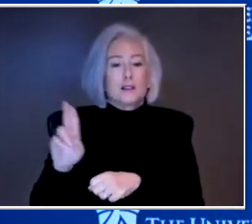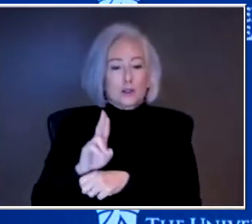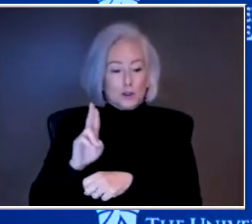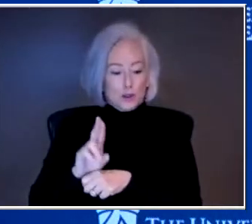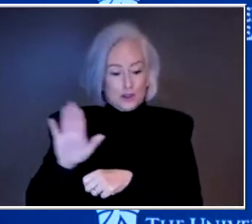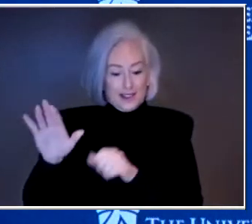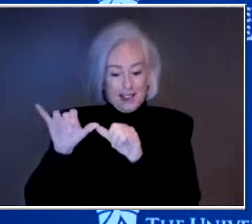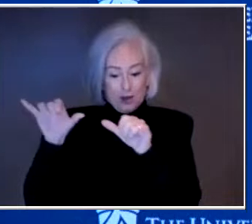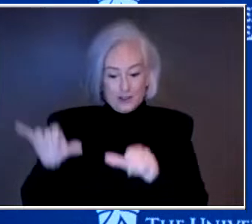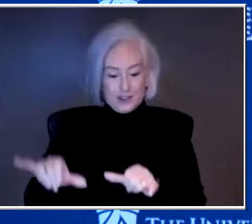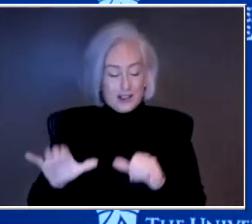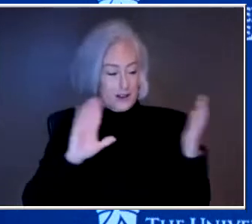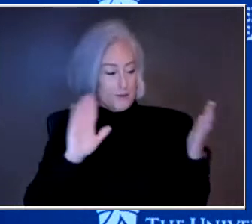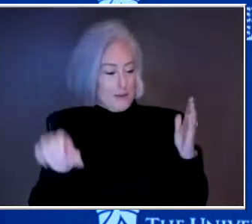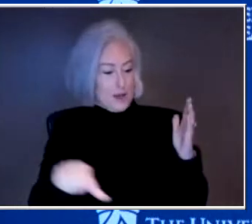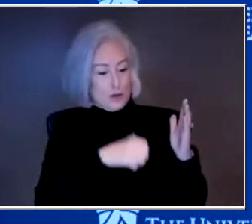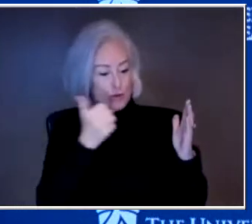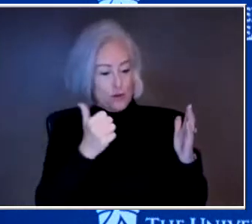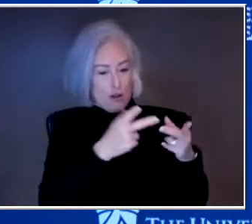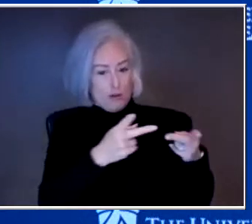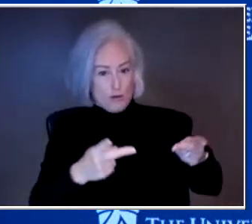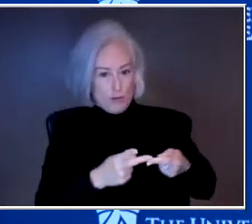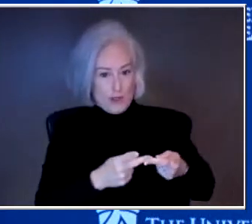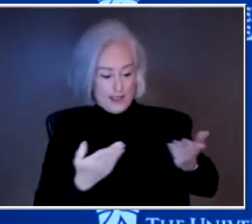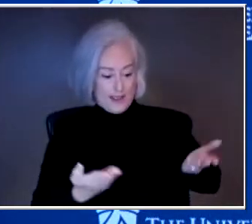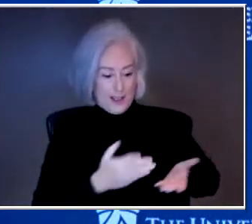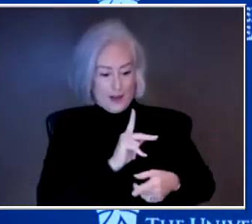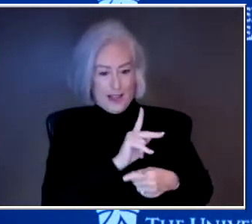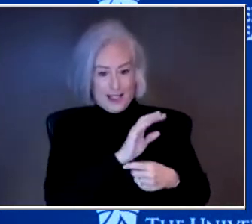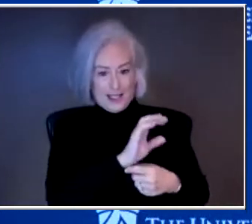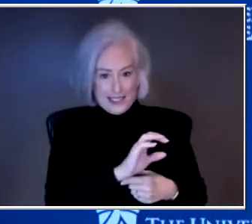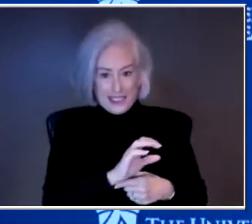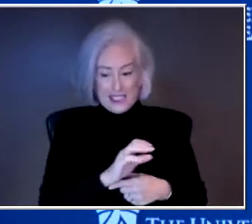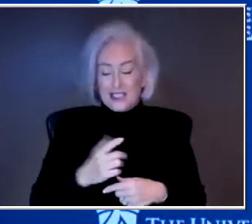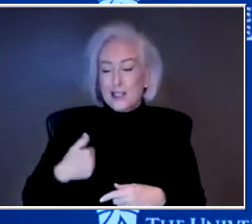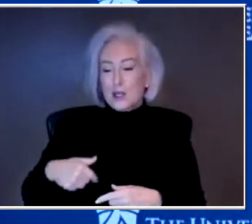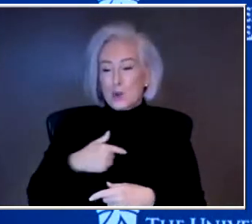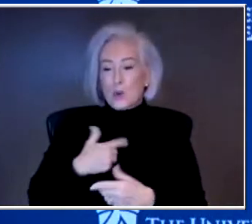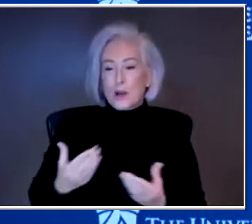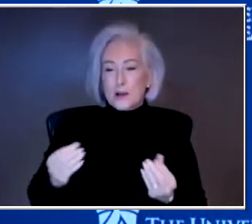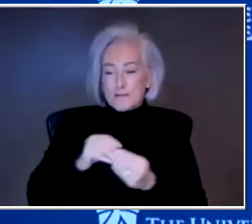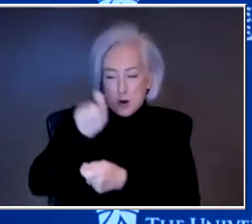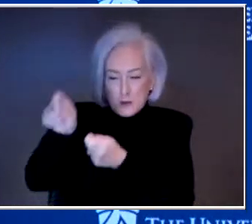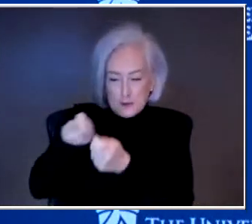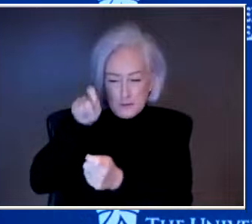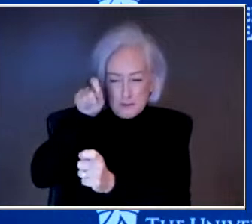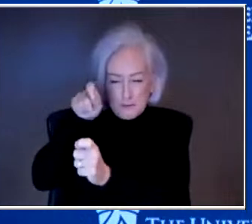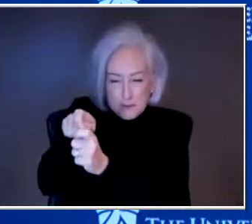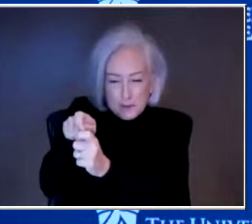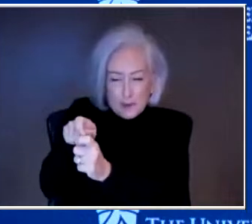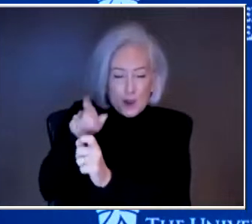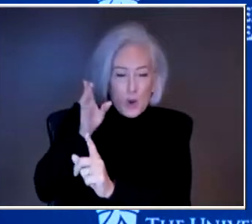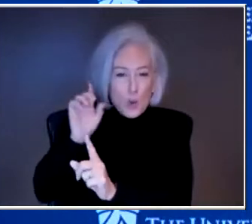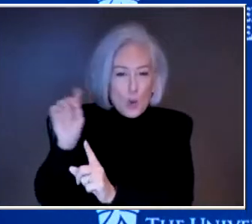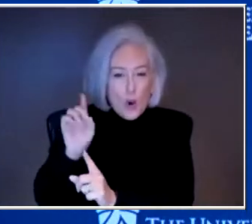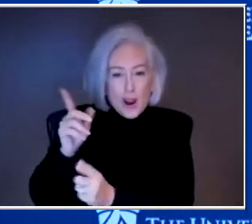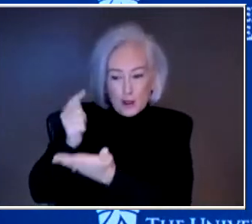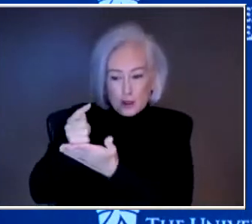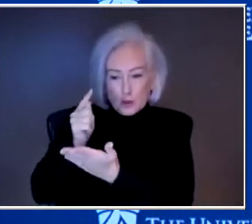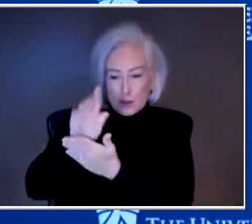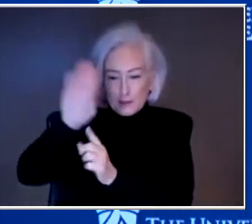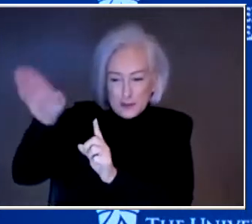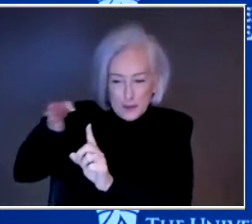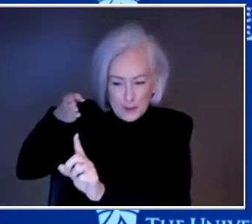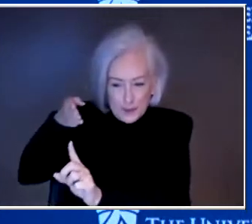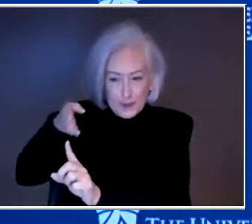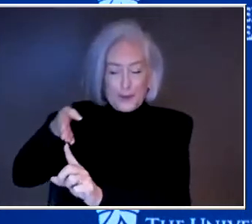proton therapy center here in Kansas City, we have a much finer paintbrush, as it were, so we can deliver more precise treatment, and we think that's a benefit to our patients.